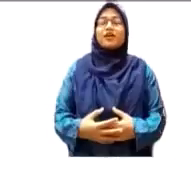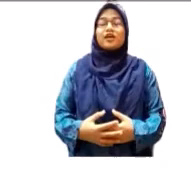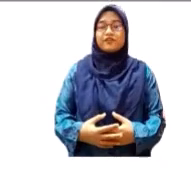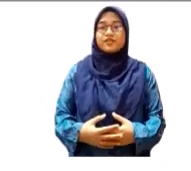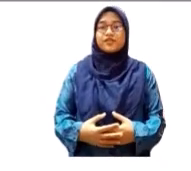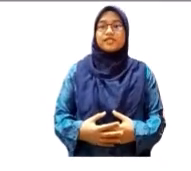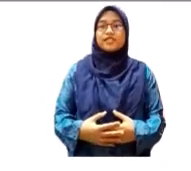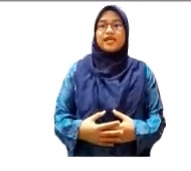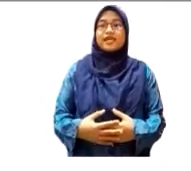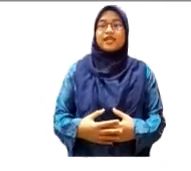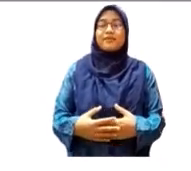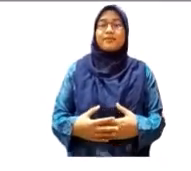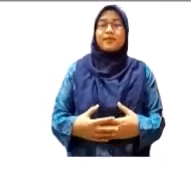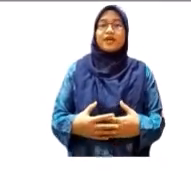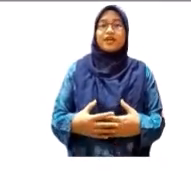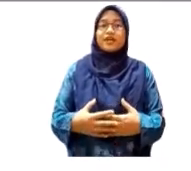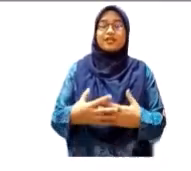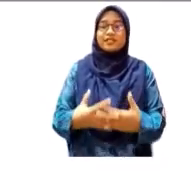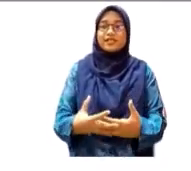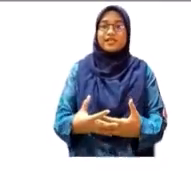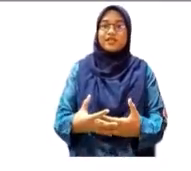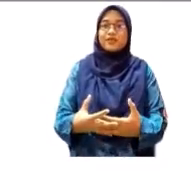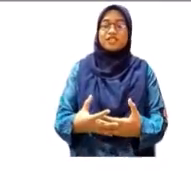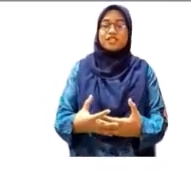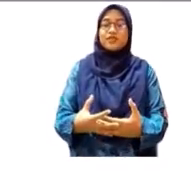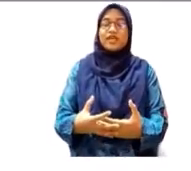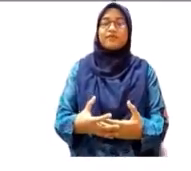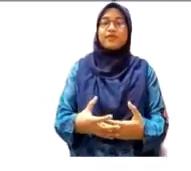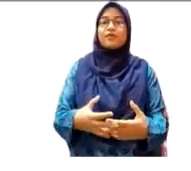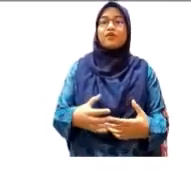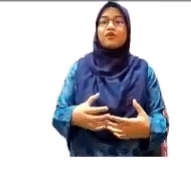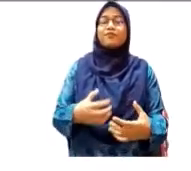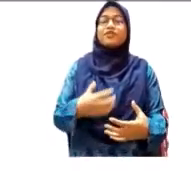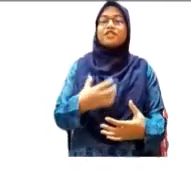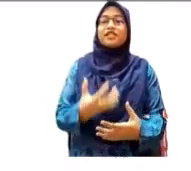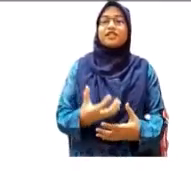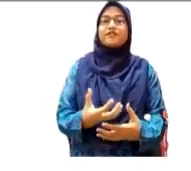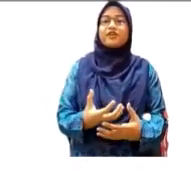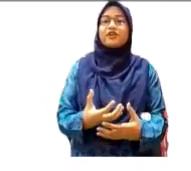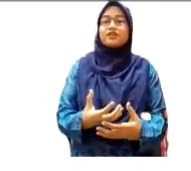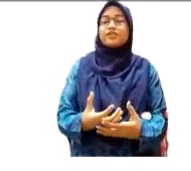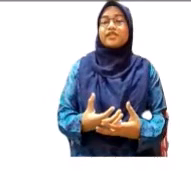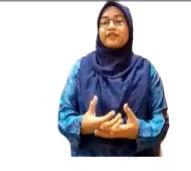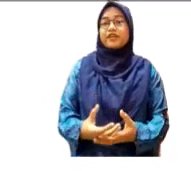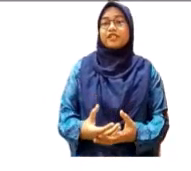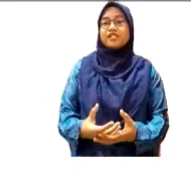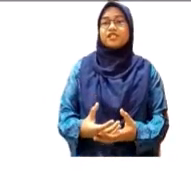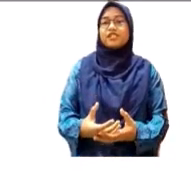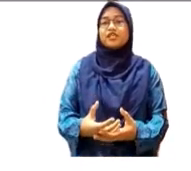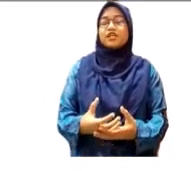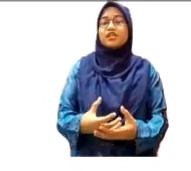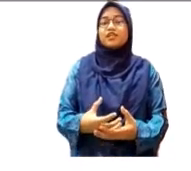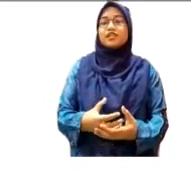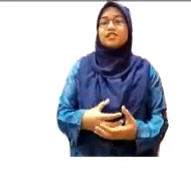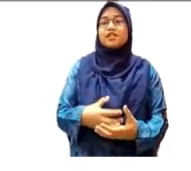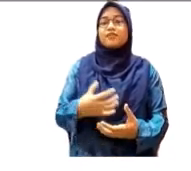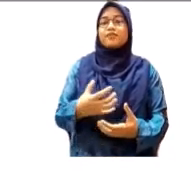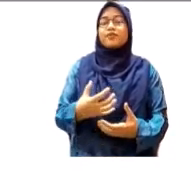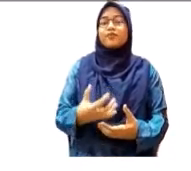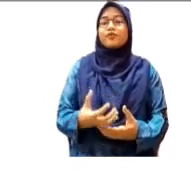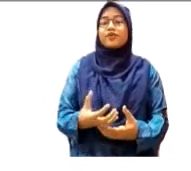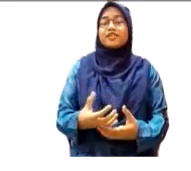learn. I've also learned that by learning sign language, we can be more appreciative to the deaf culture,